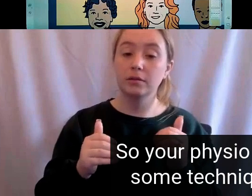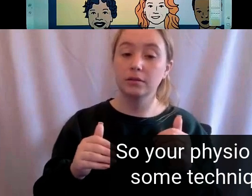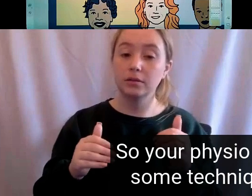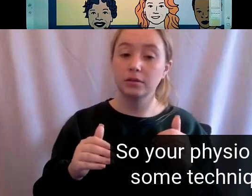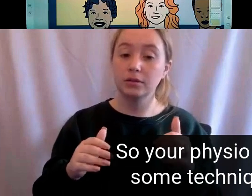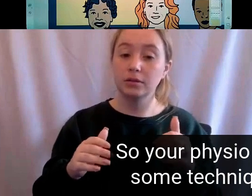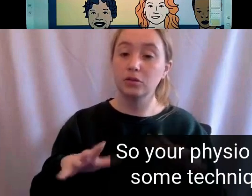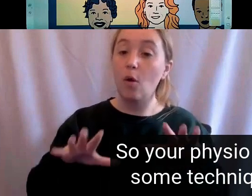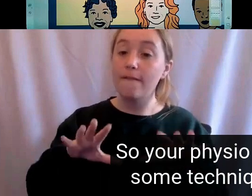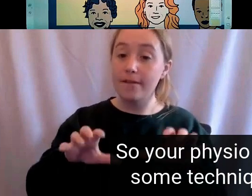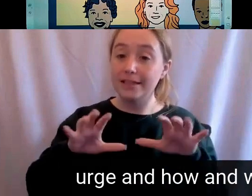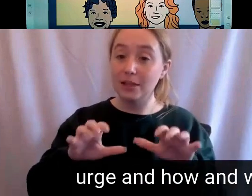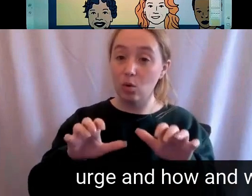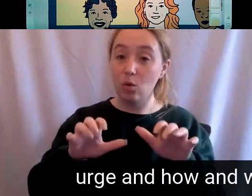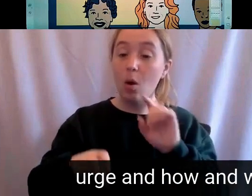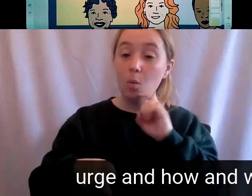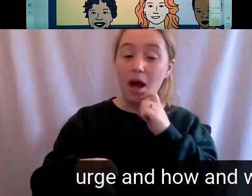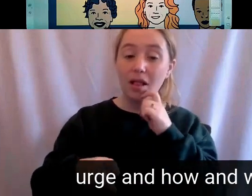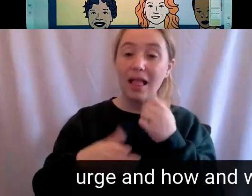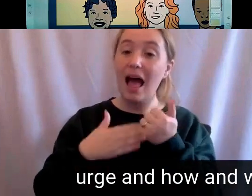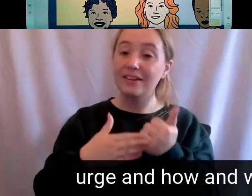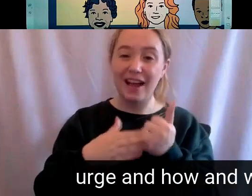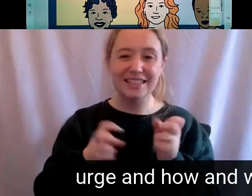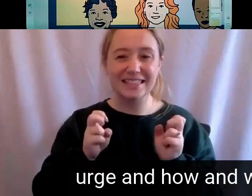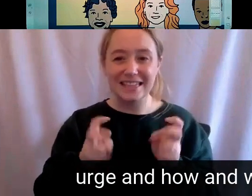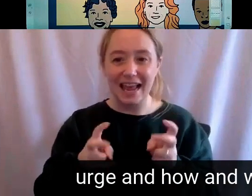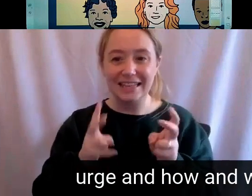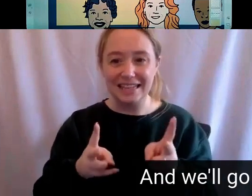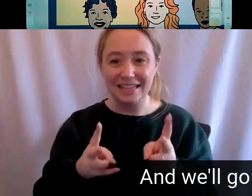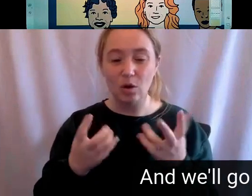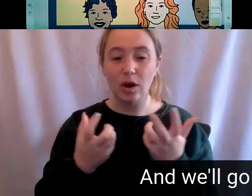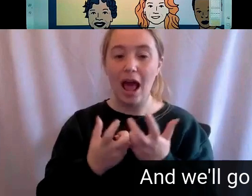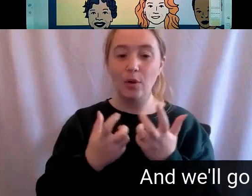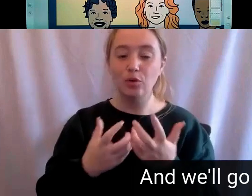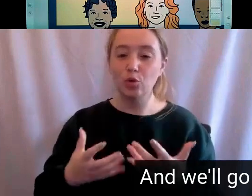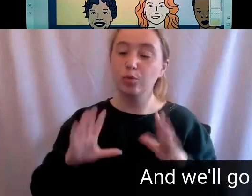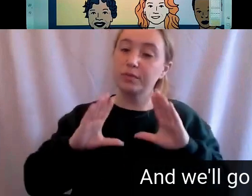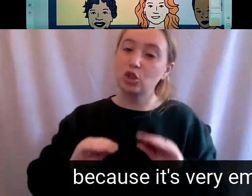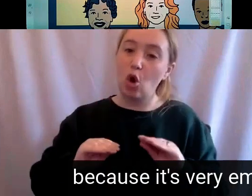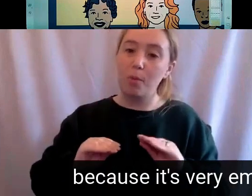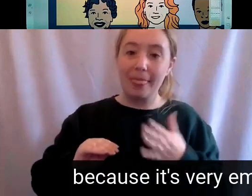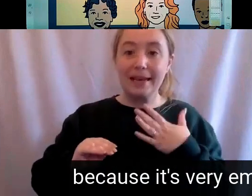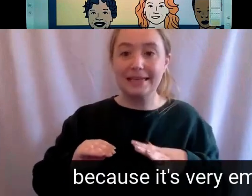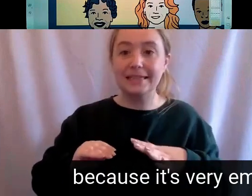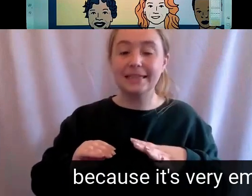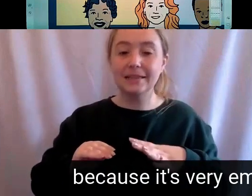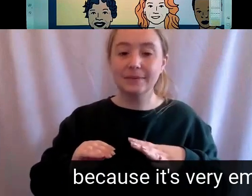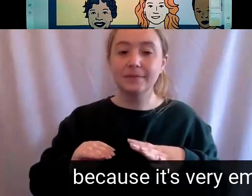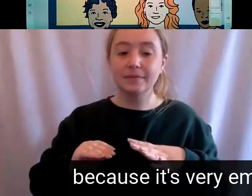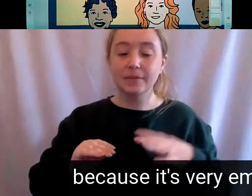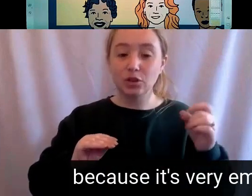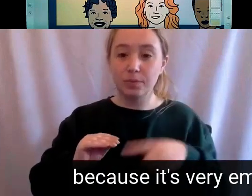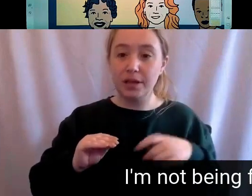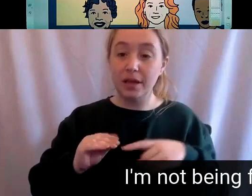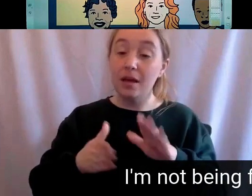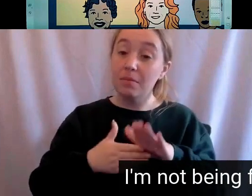some techniques to suppress the urge and how and when you're going to do that. And we'll go through it with you, because it's very emotional.